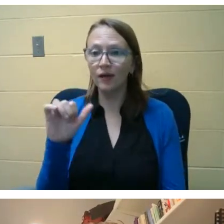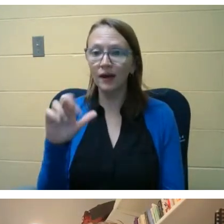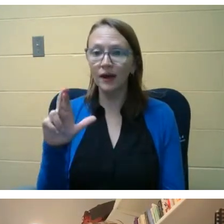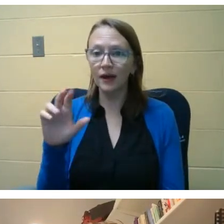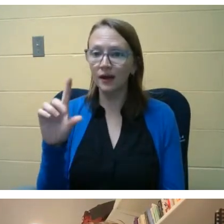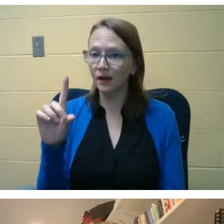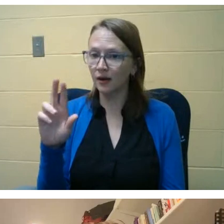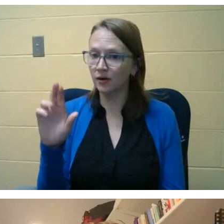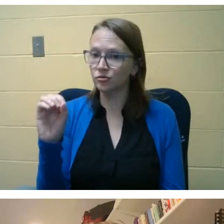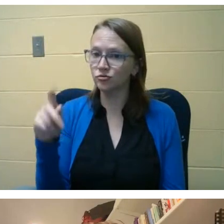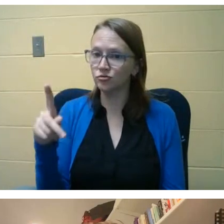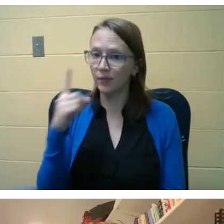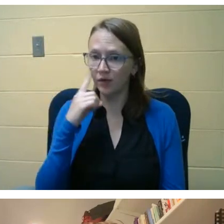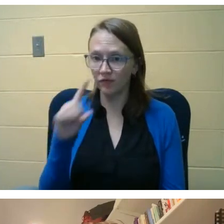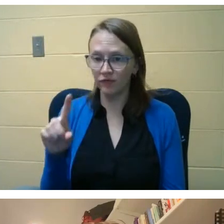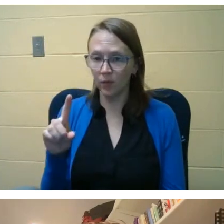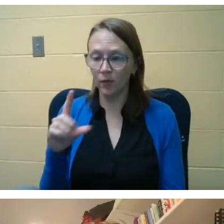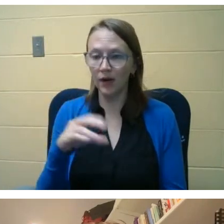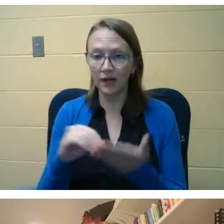students, but we do allow Bluetooth.